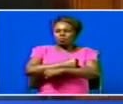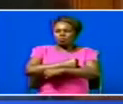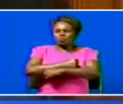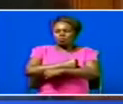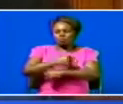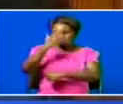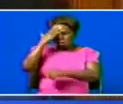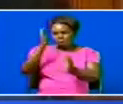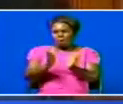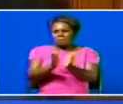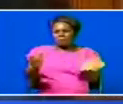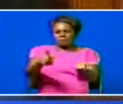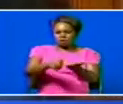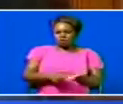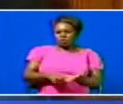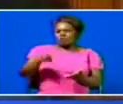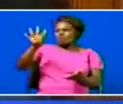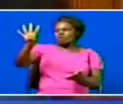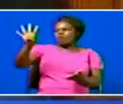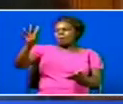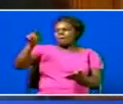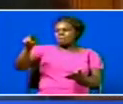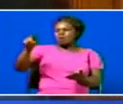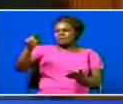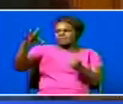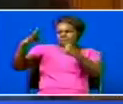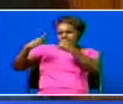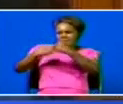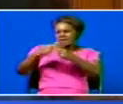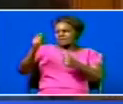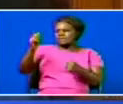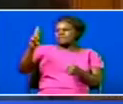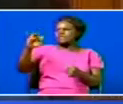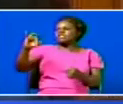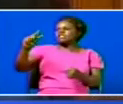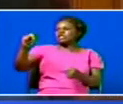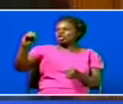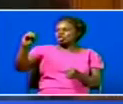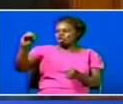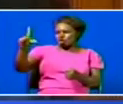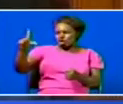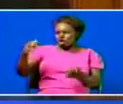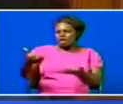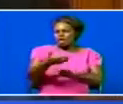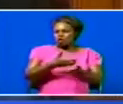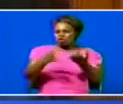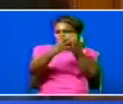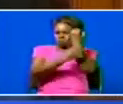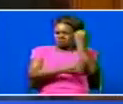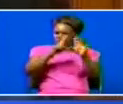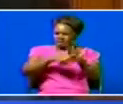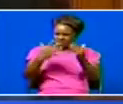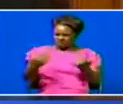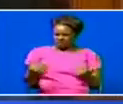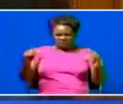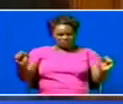You know, the public debt is at 4.8 trillion. The economy is doing poorly. And in such a time, you